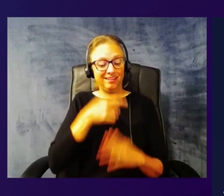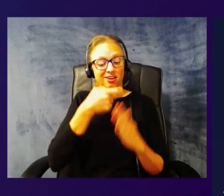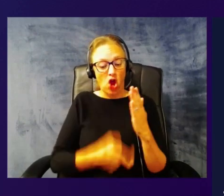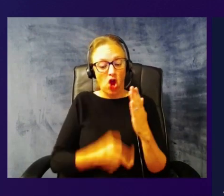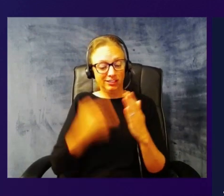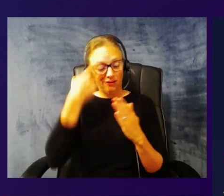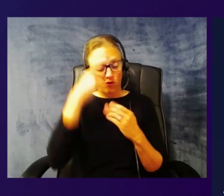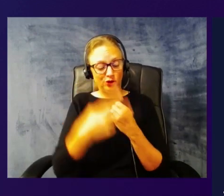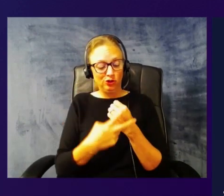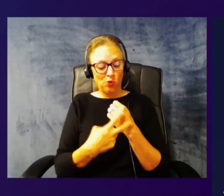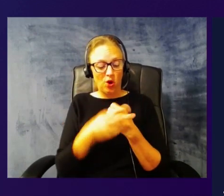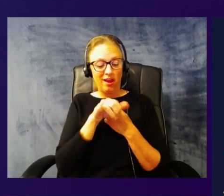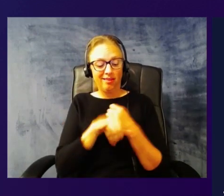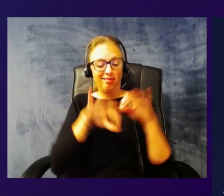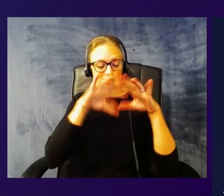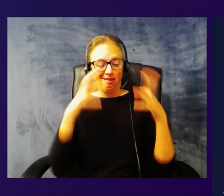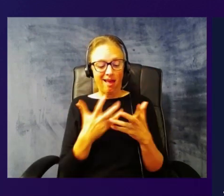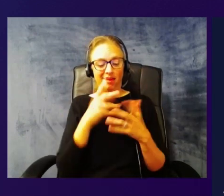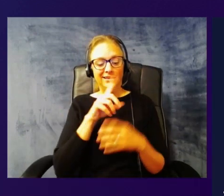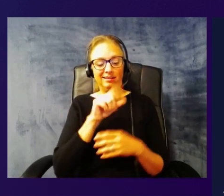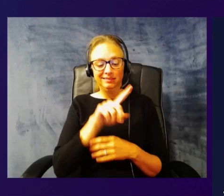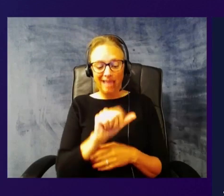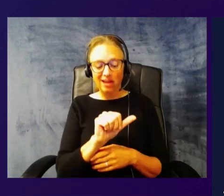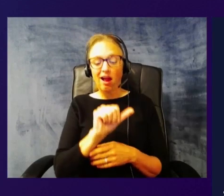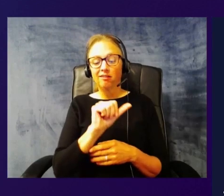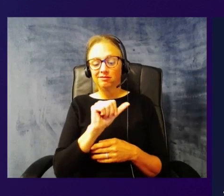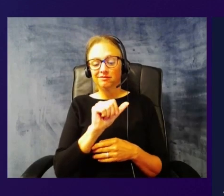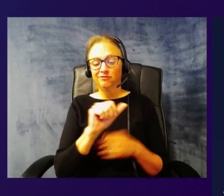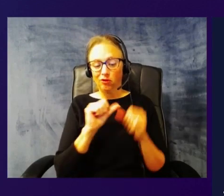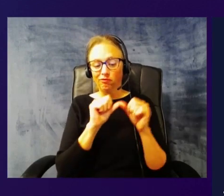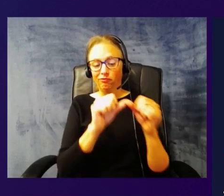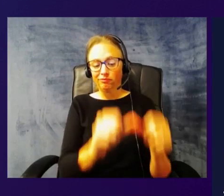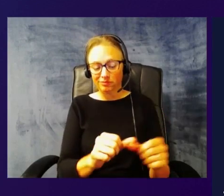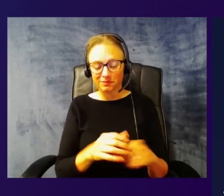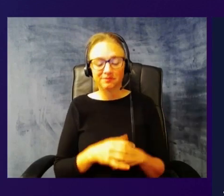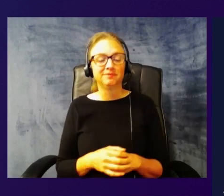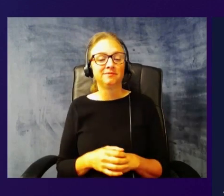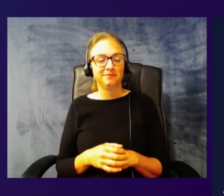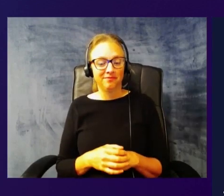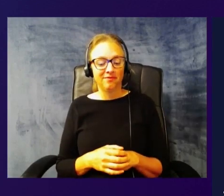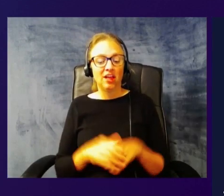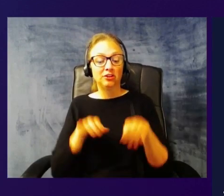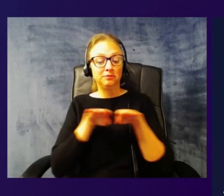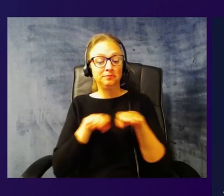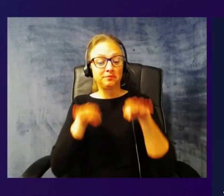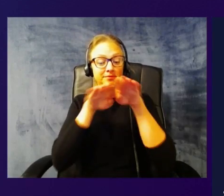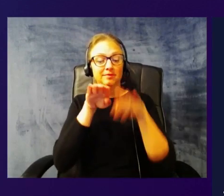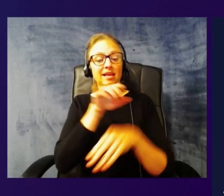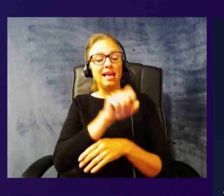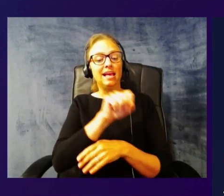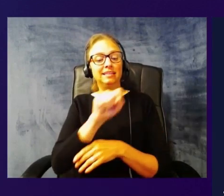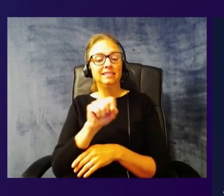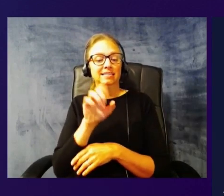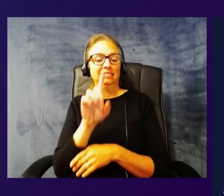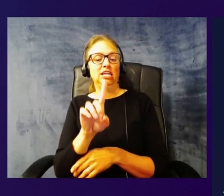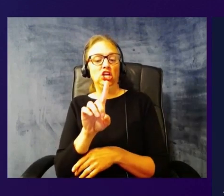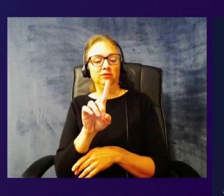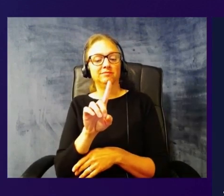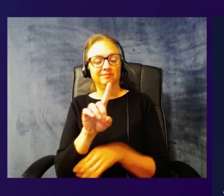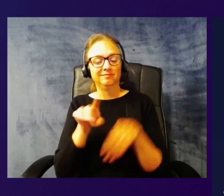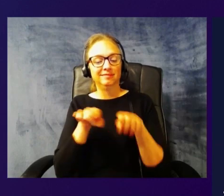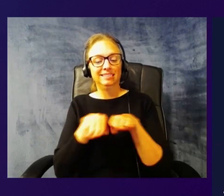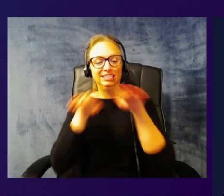storing that data over time. With FSX for ONTAP, these two tiers are an SSD tier and a capacity pool. With